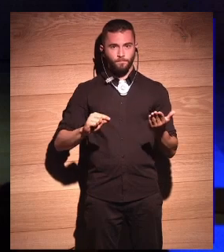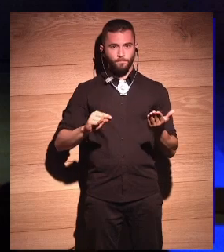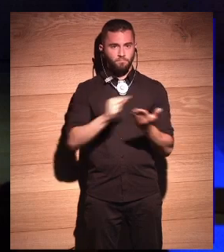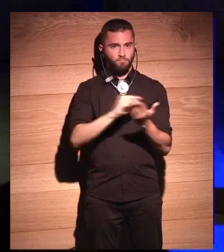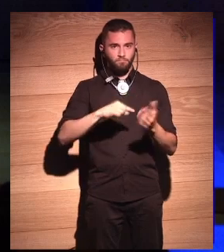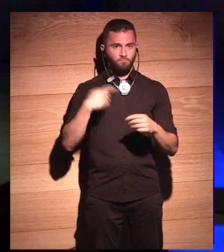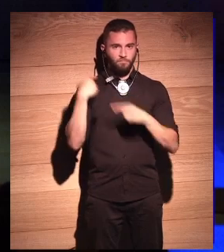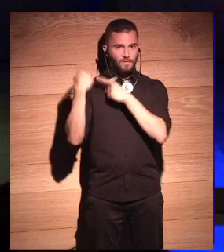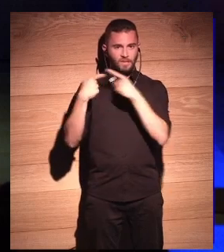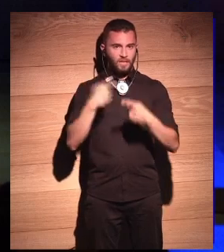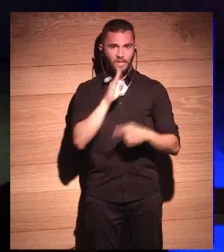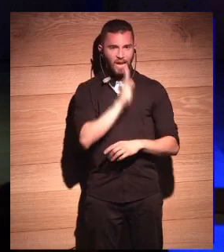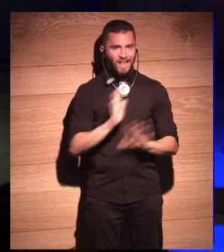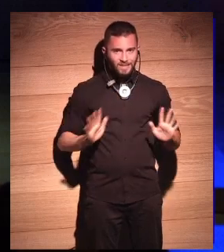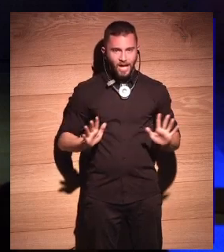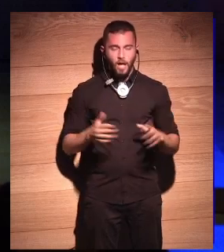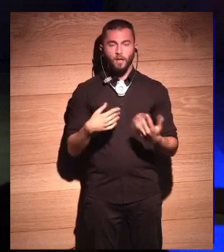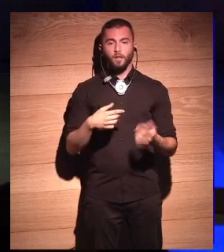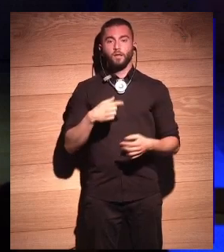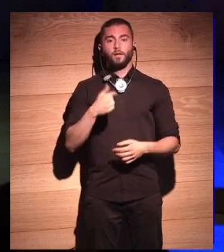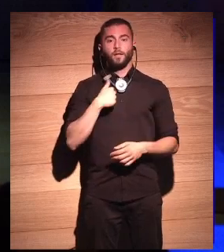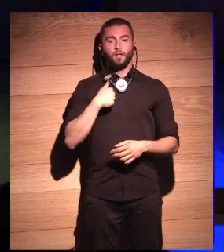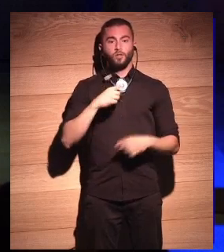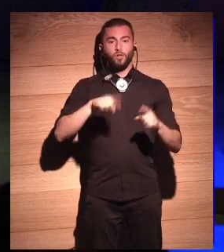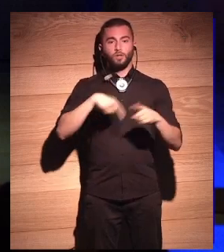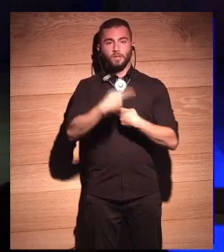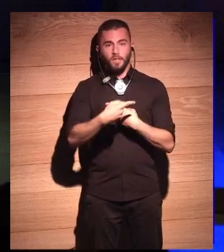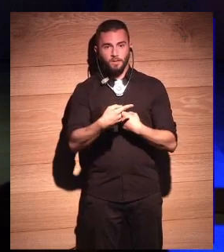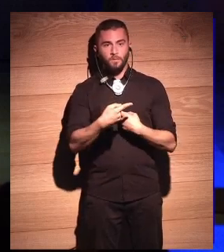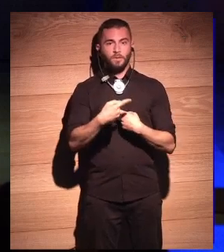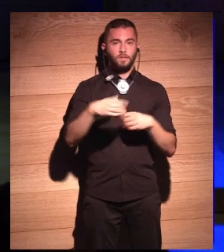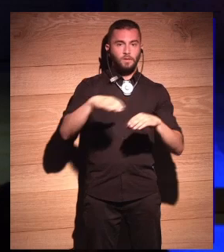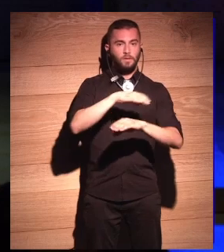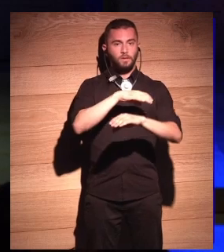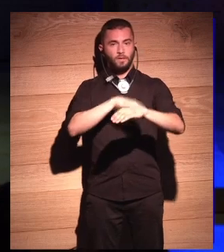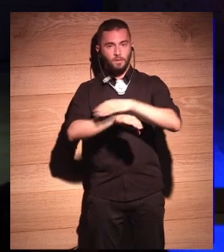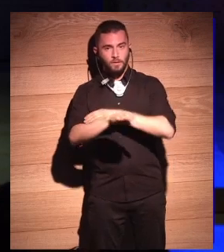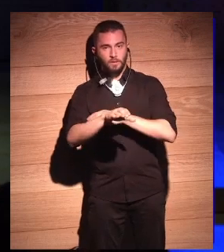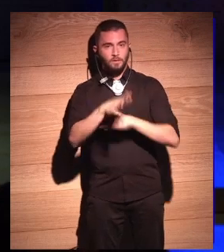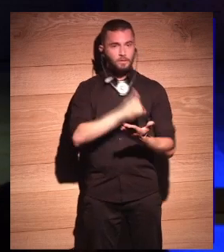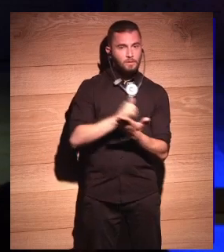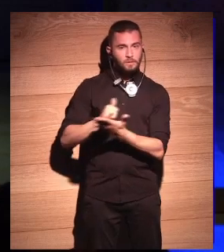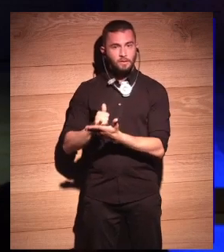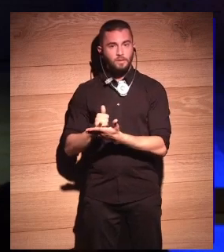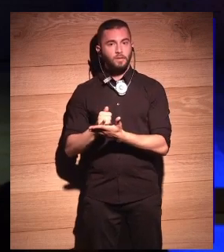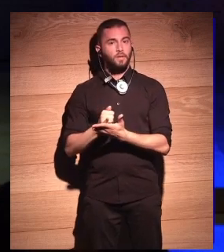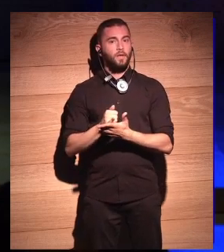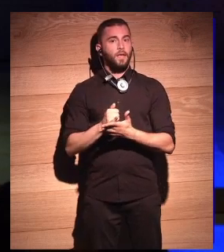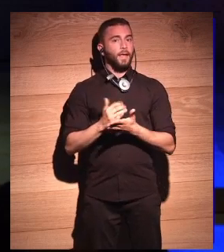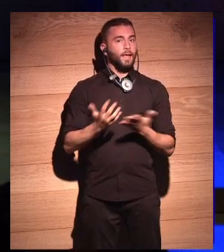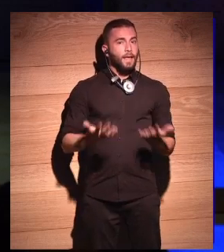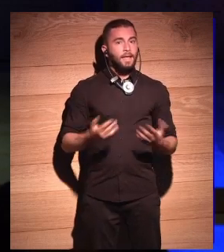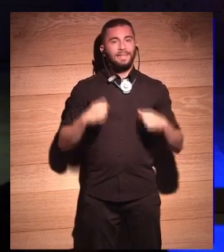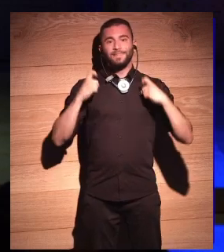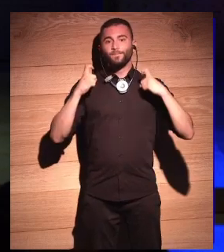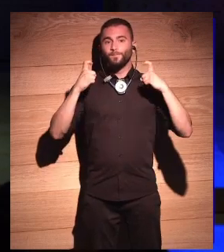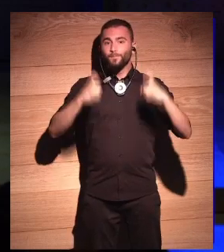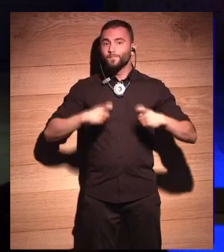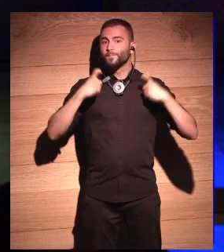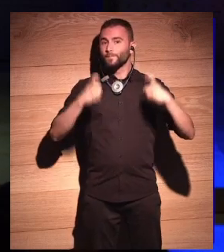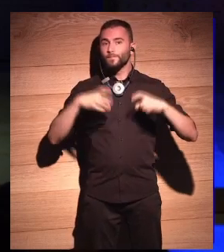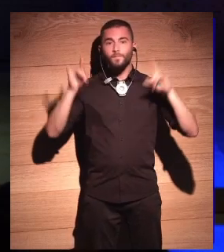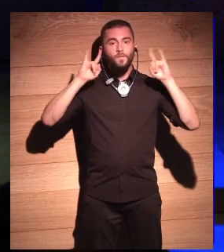a mapping for the gloves where I'm sort of in the most basic way playing all of these sounds, but just really like a person